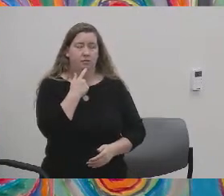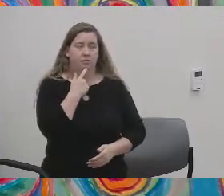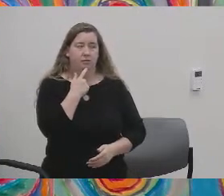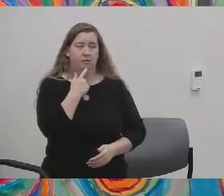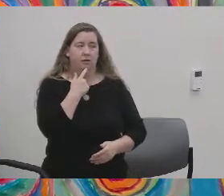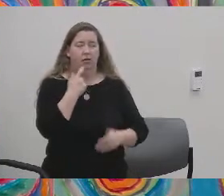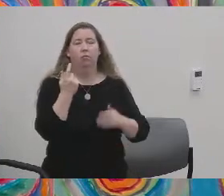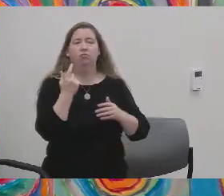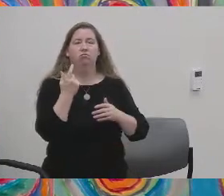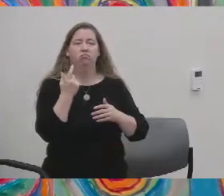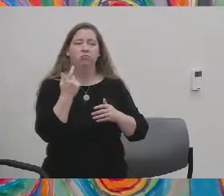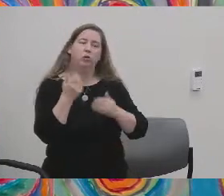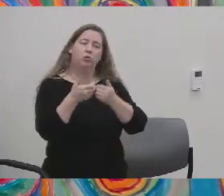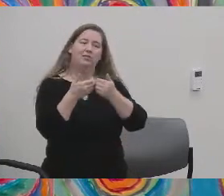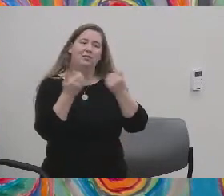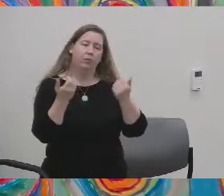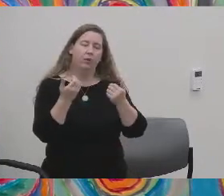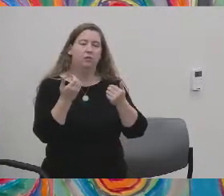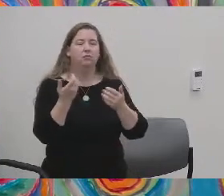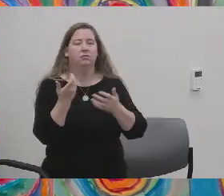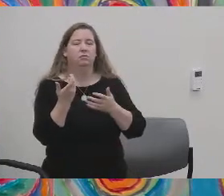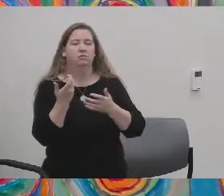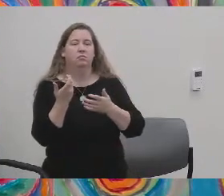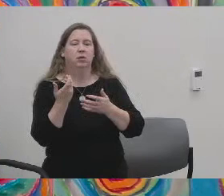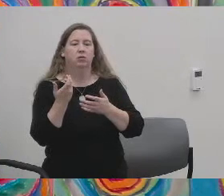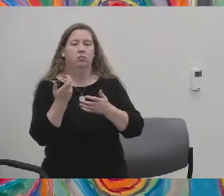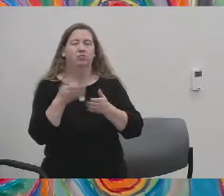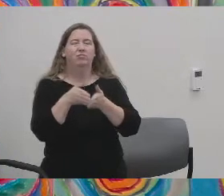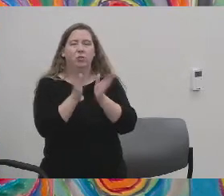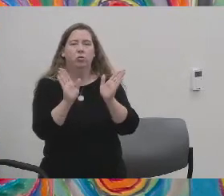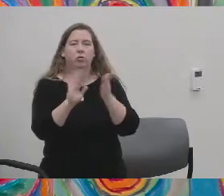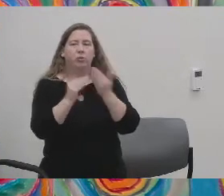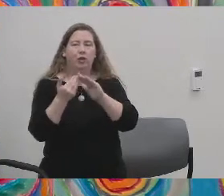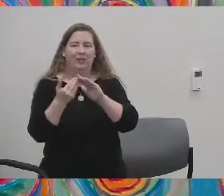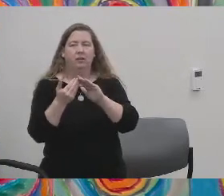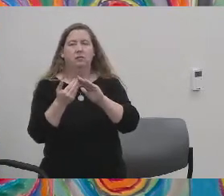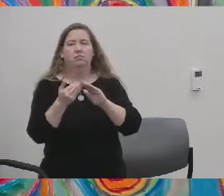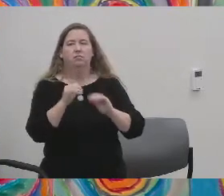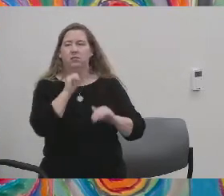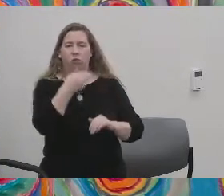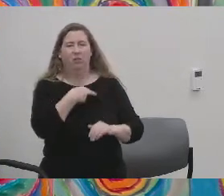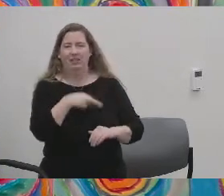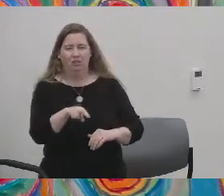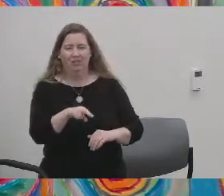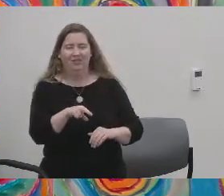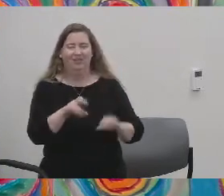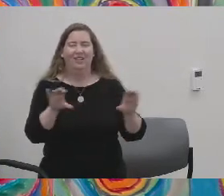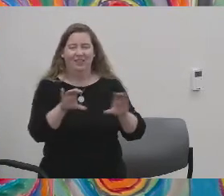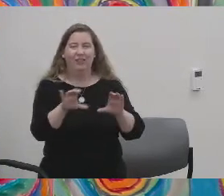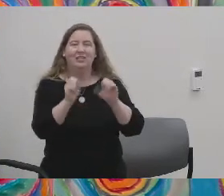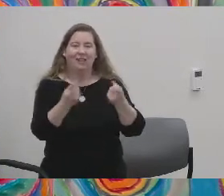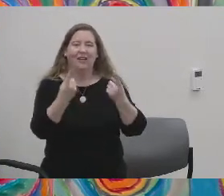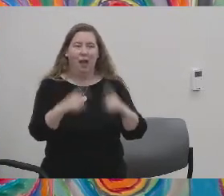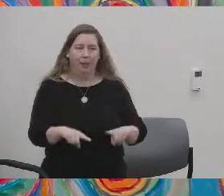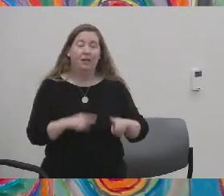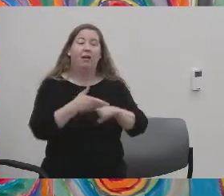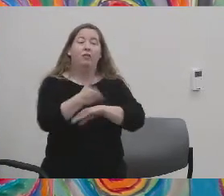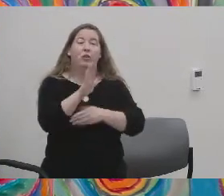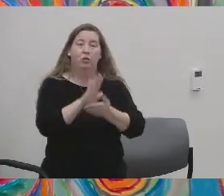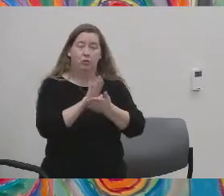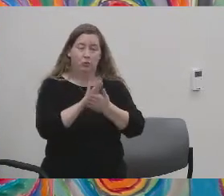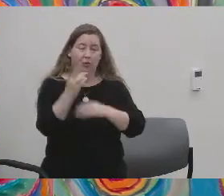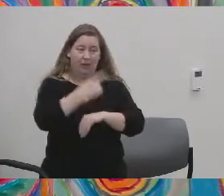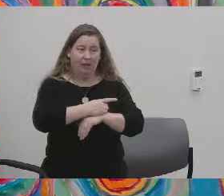secular activities or non-secular can happen before, during, or after the school day, as long as it does not interfere with